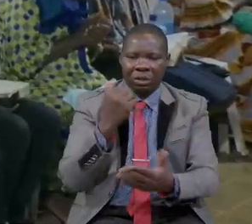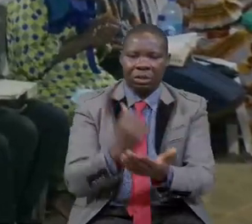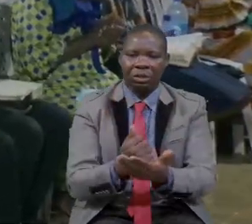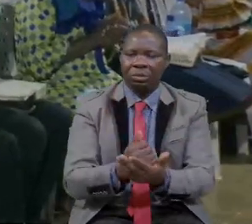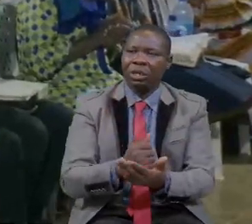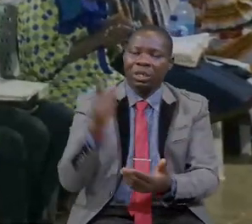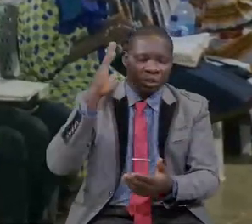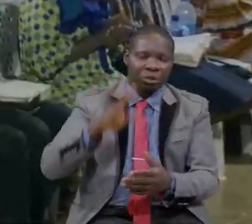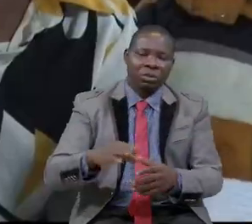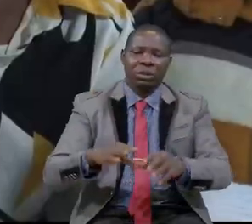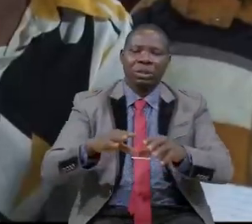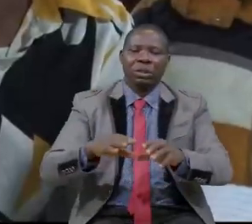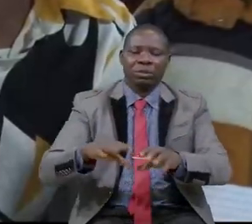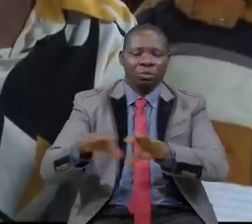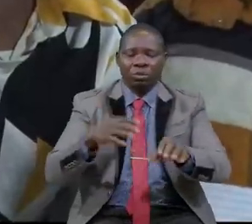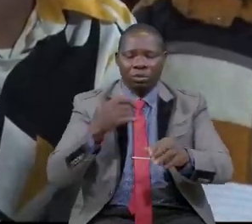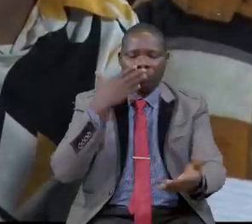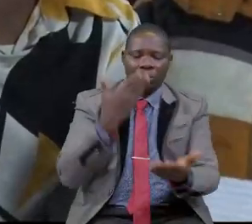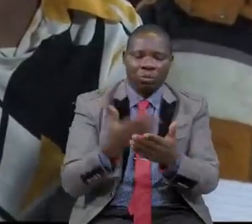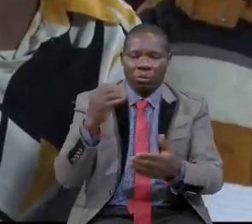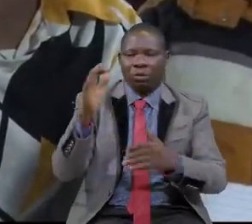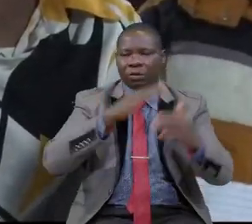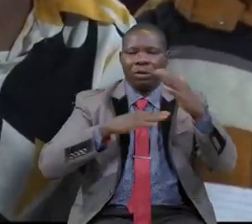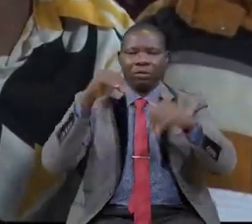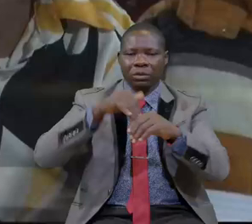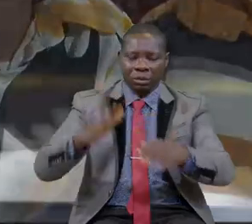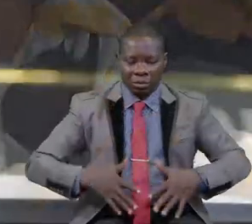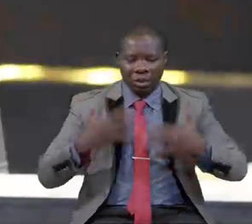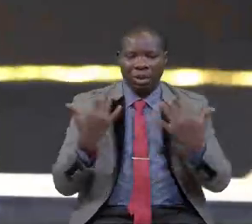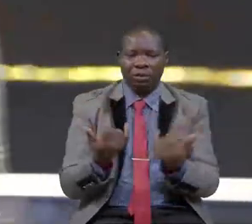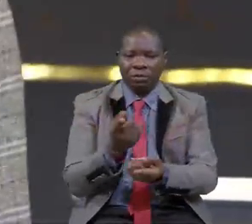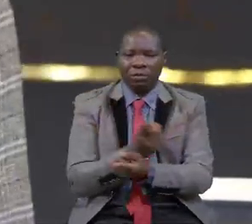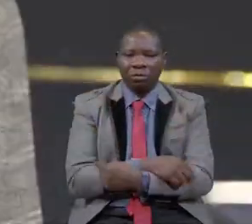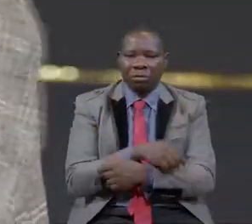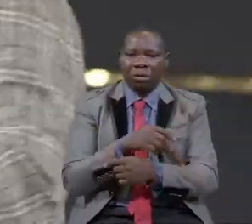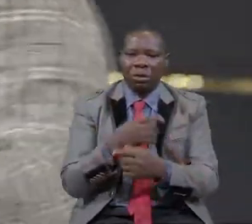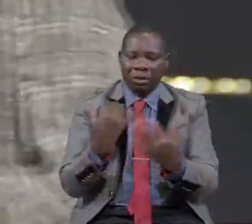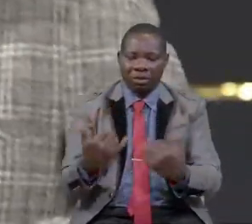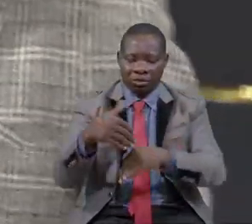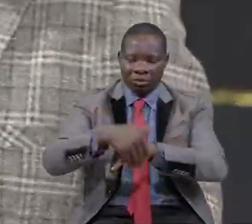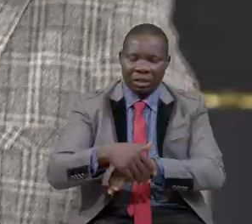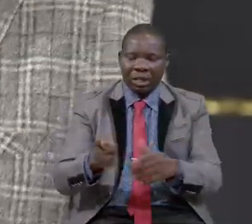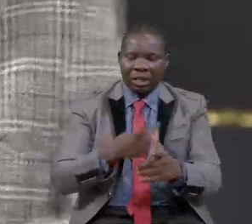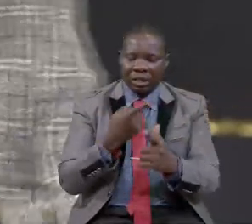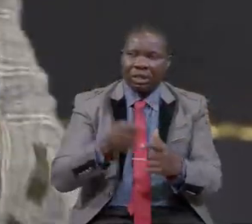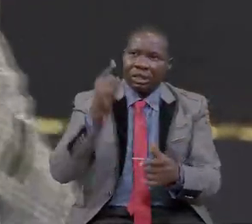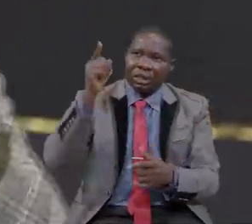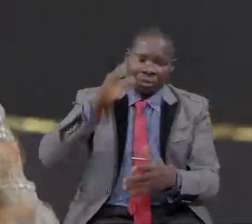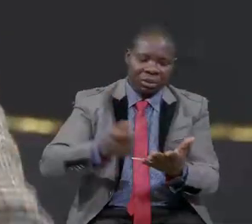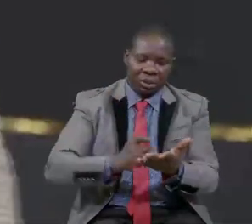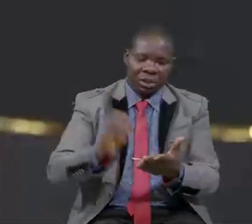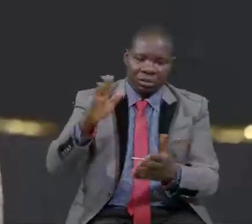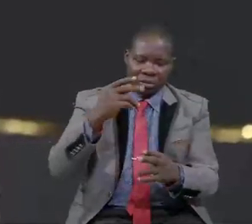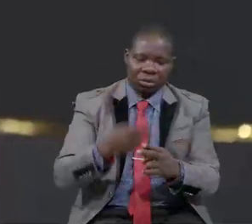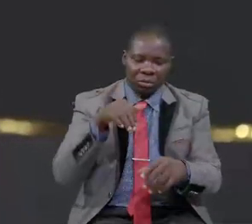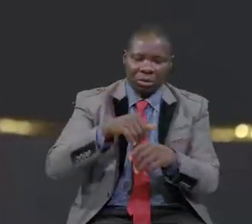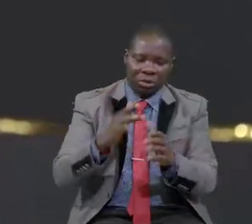in your life tonight. And then he will write your name in the book of